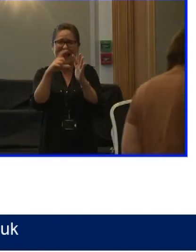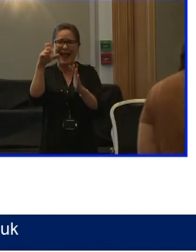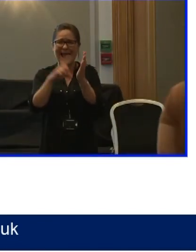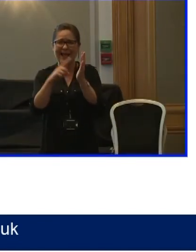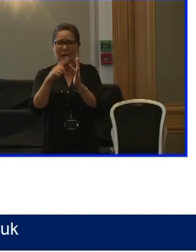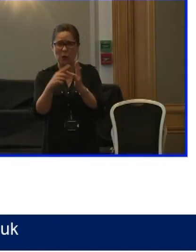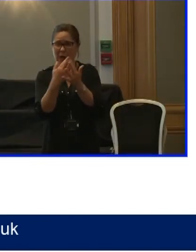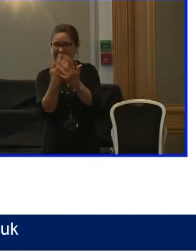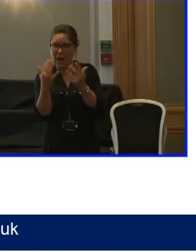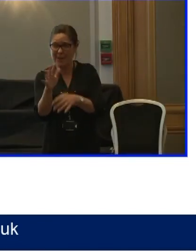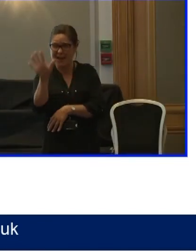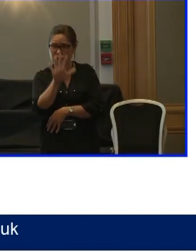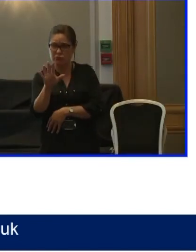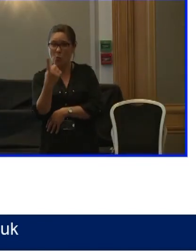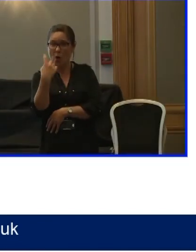Thank you.